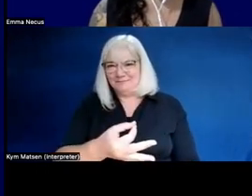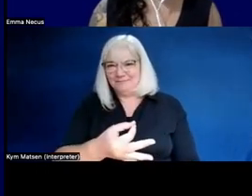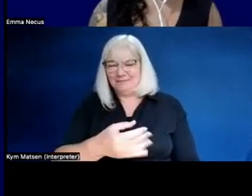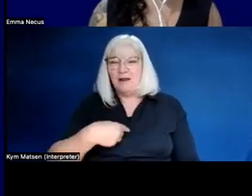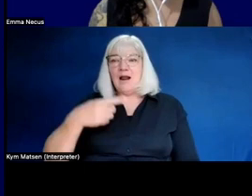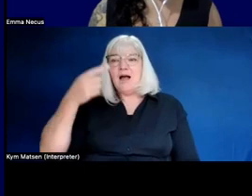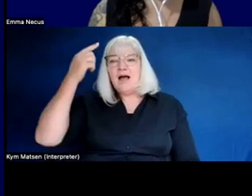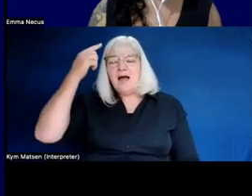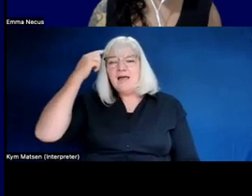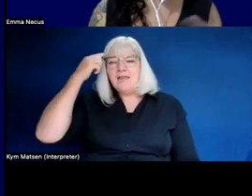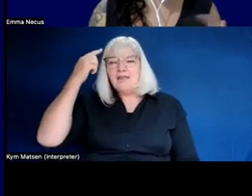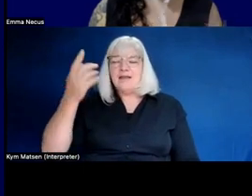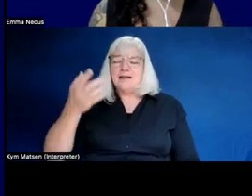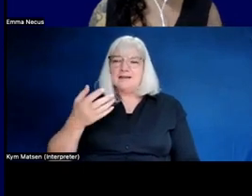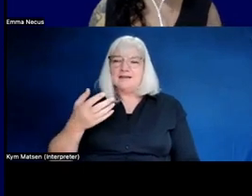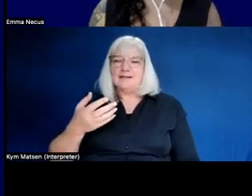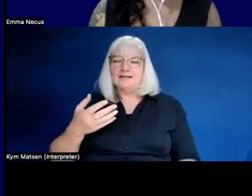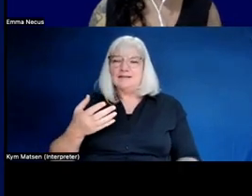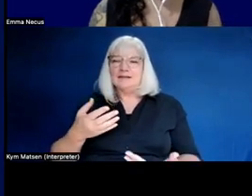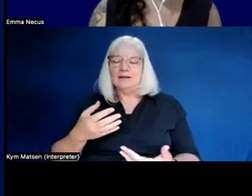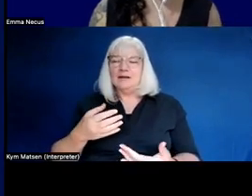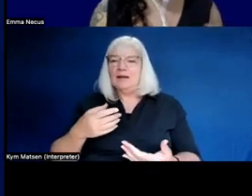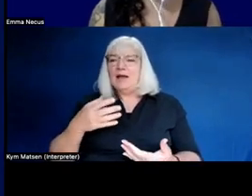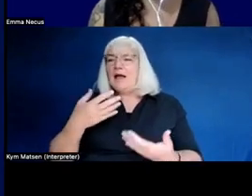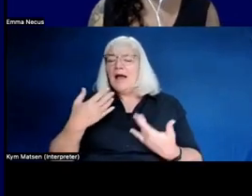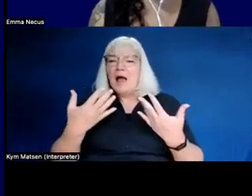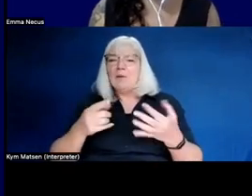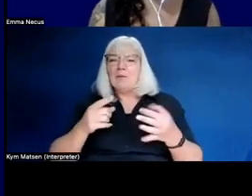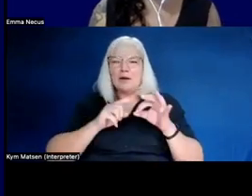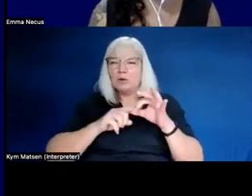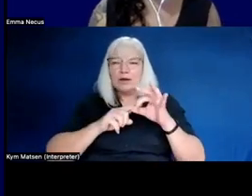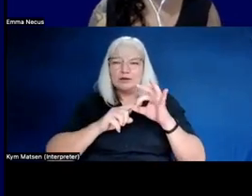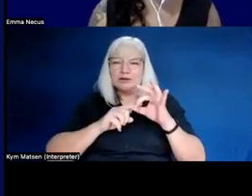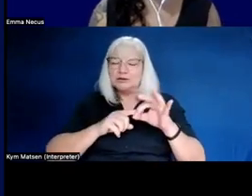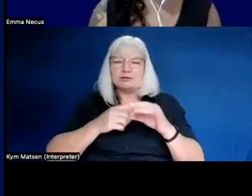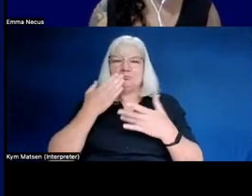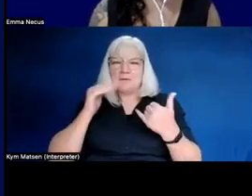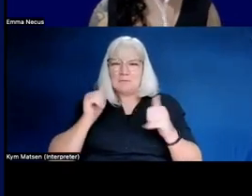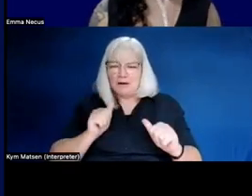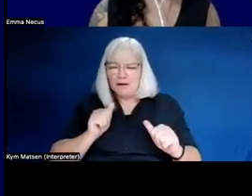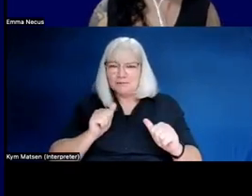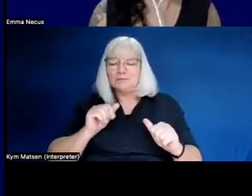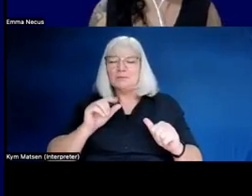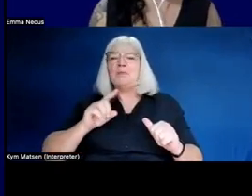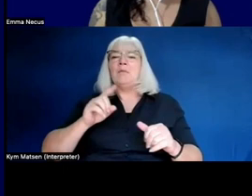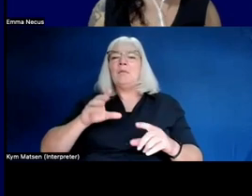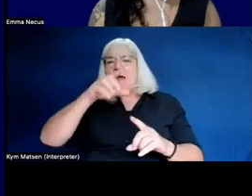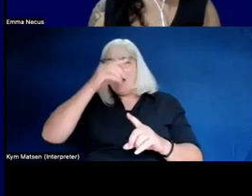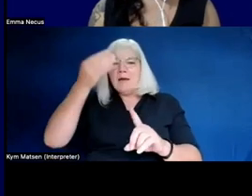is unimportant, as long as at the end result, the goal is to understand the child's vision and hearing abilities.